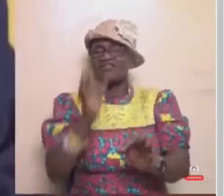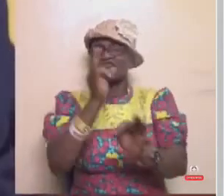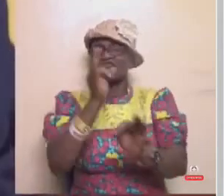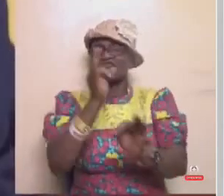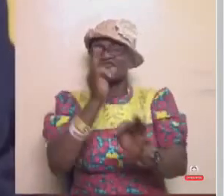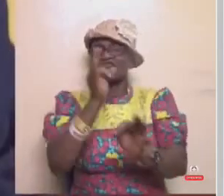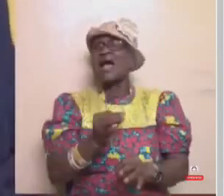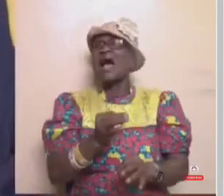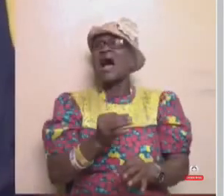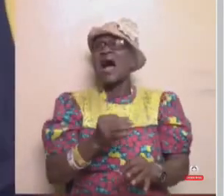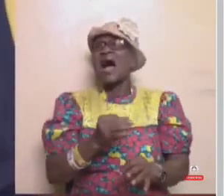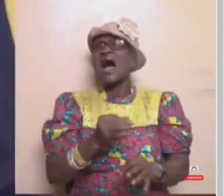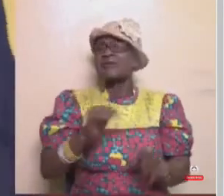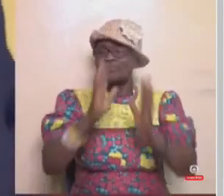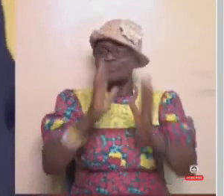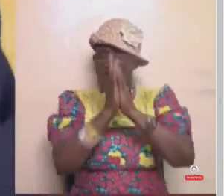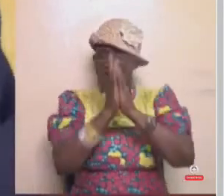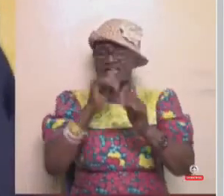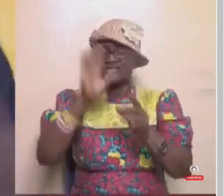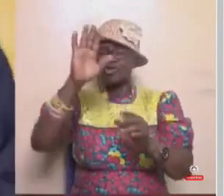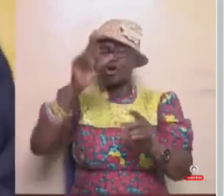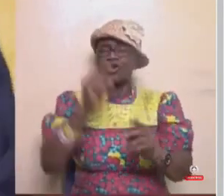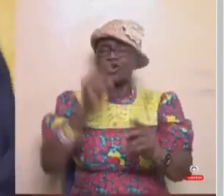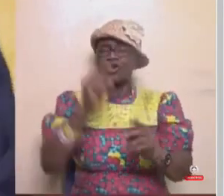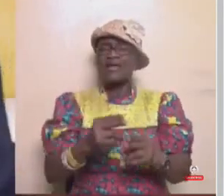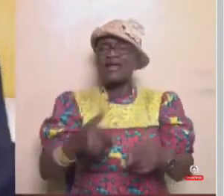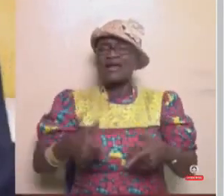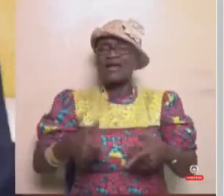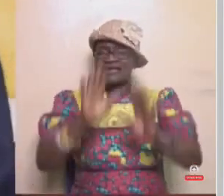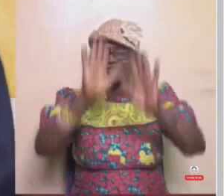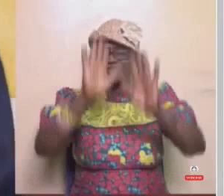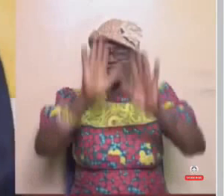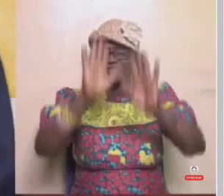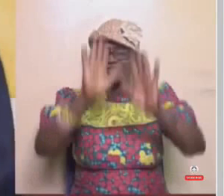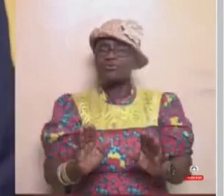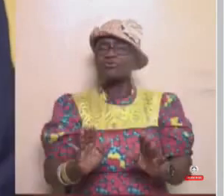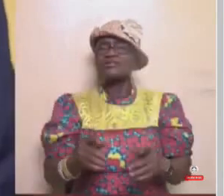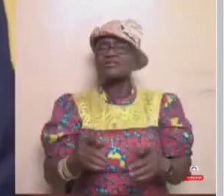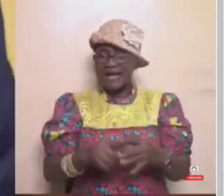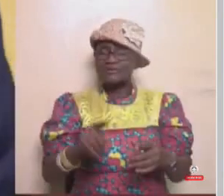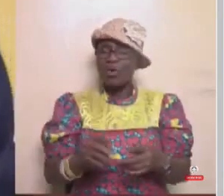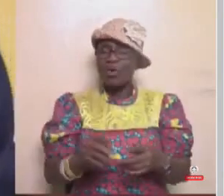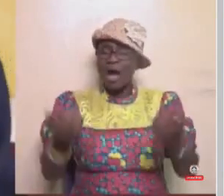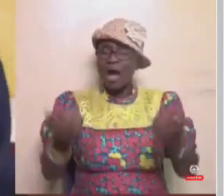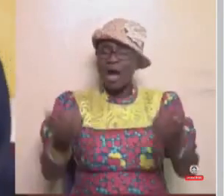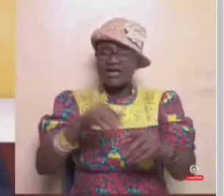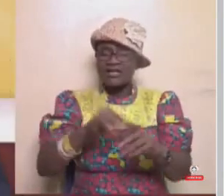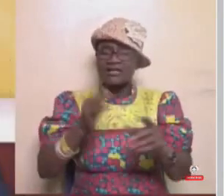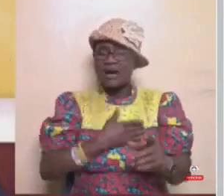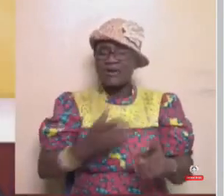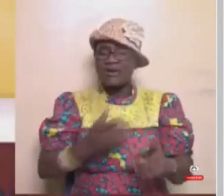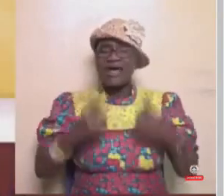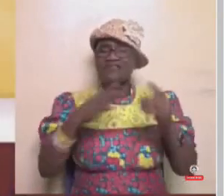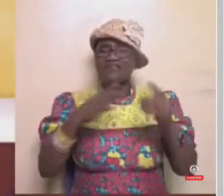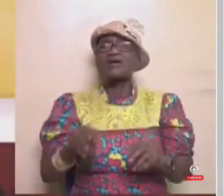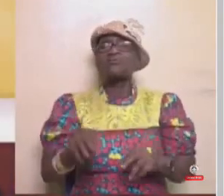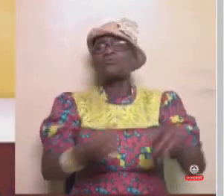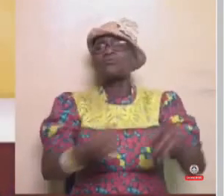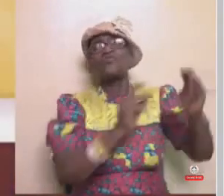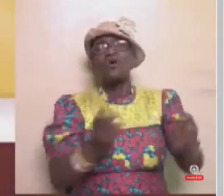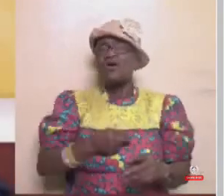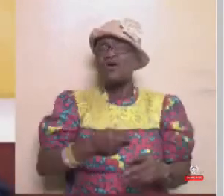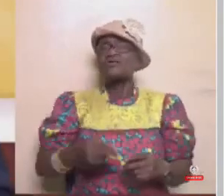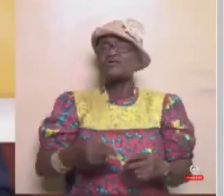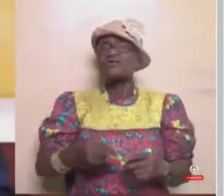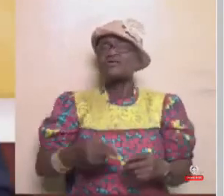in your name, let miracle beget miracle in Jesus' Amen. Name. And move us higher than our dream in